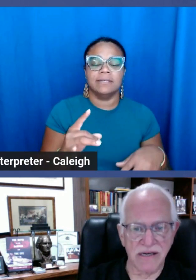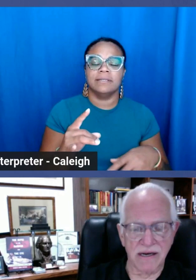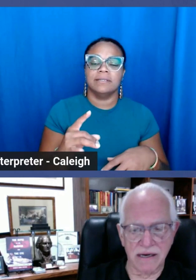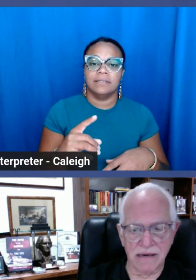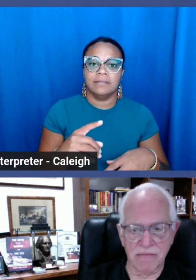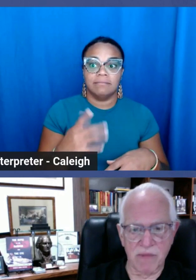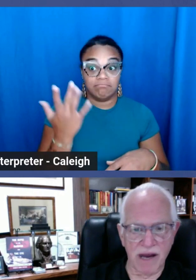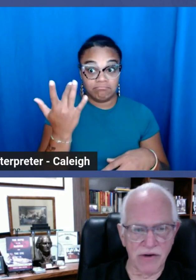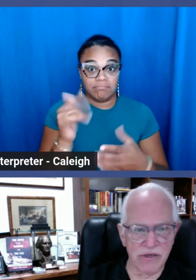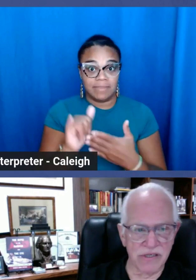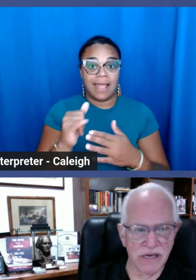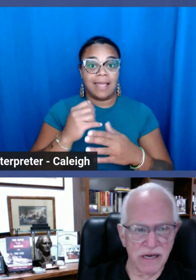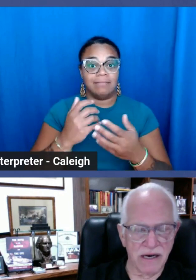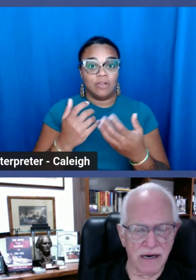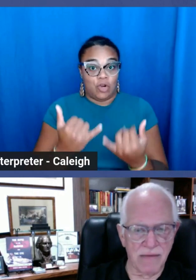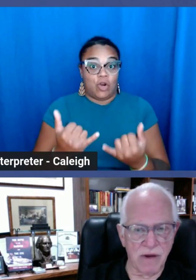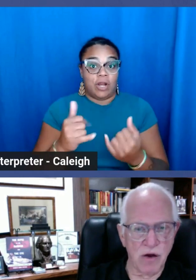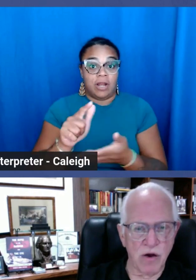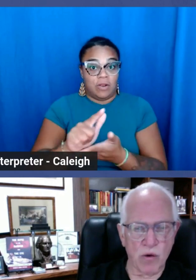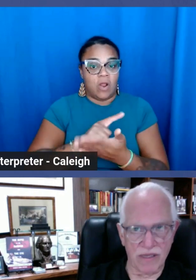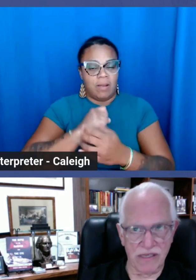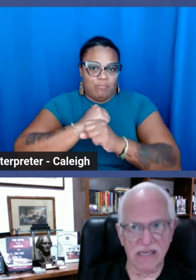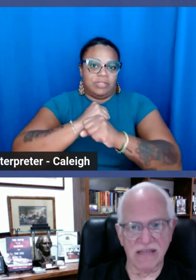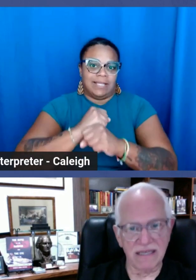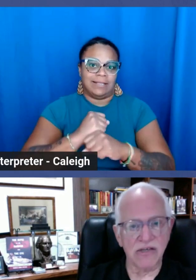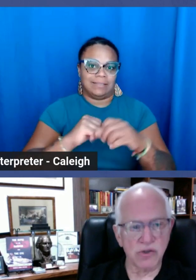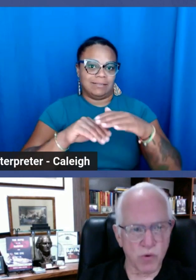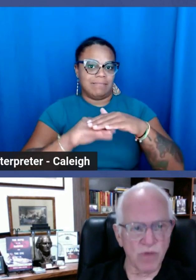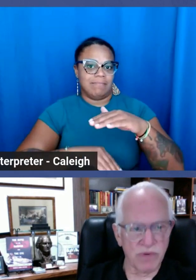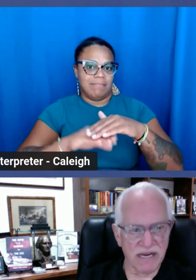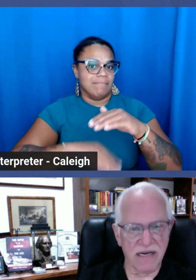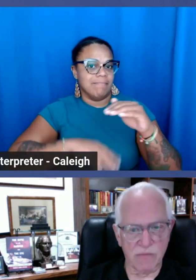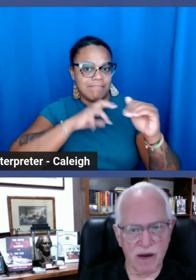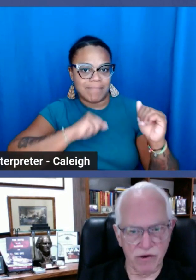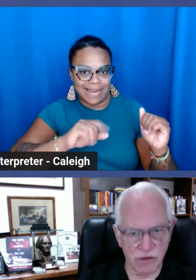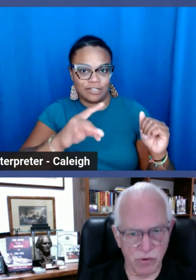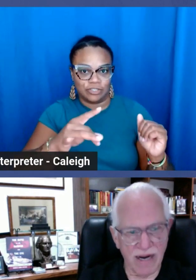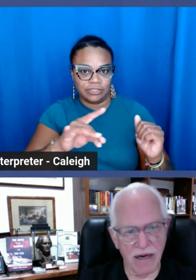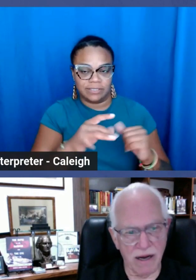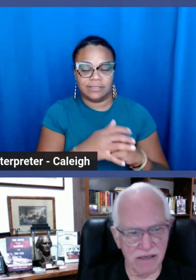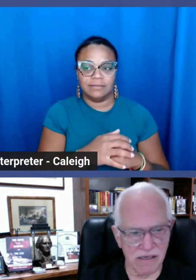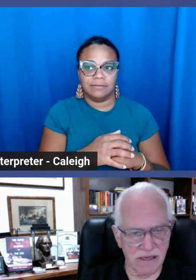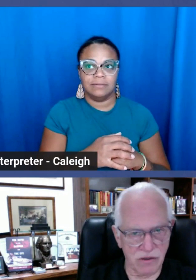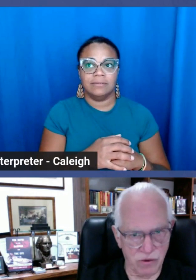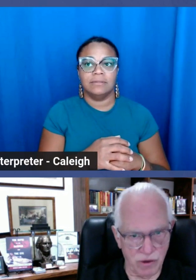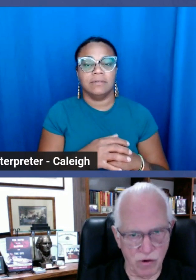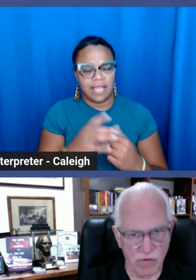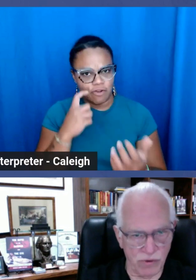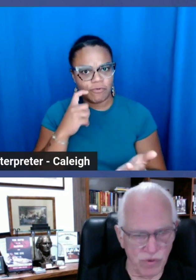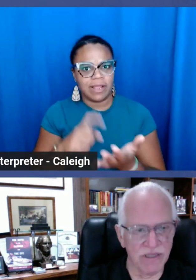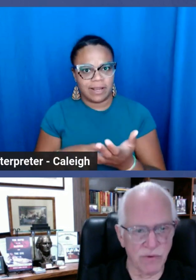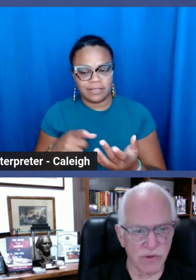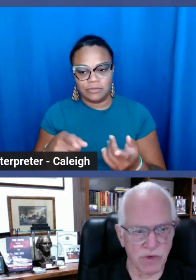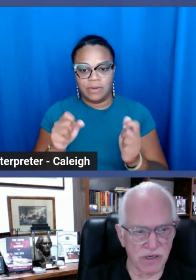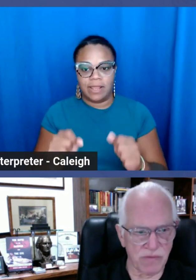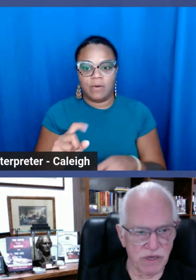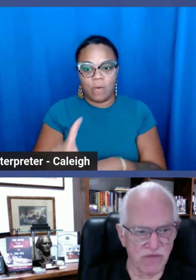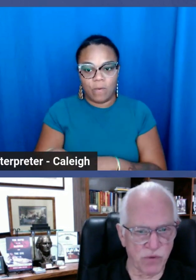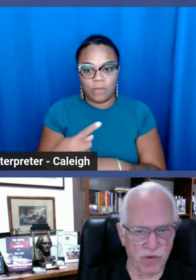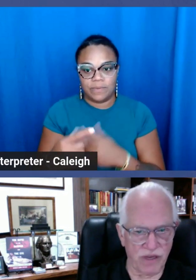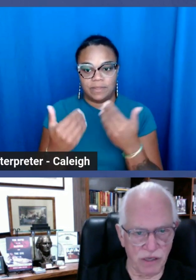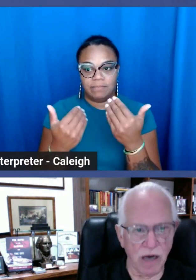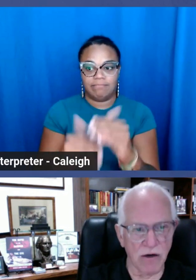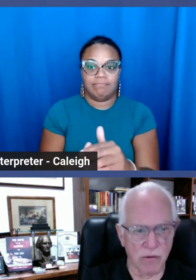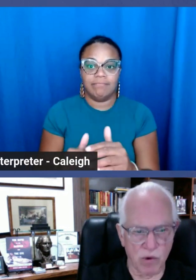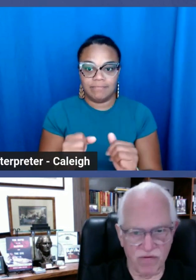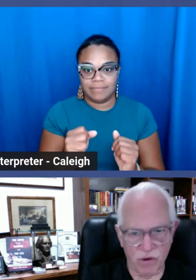protects minors, or at least it leans toward protecting minors and recognizes that you can only really restrict speech